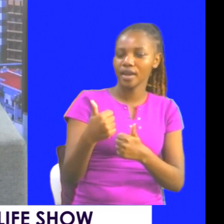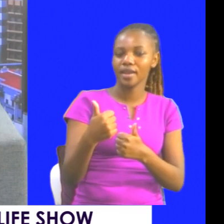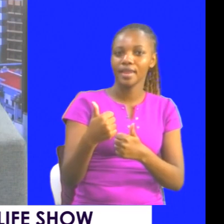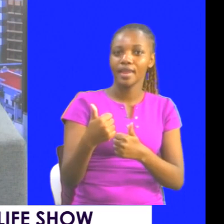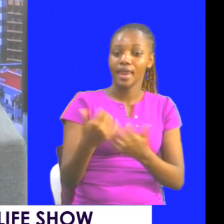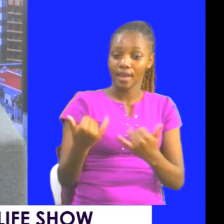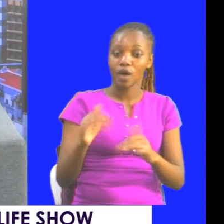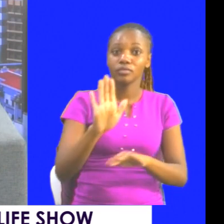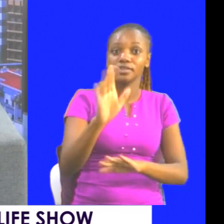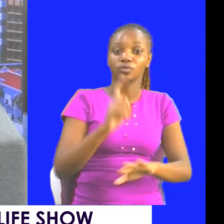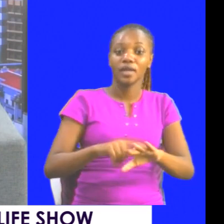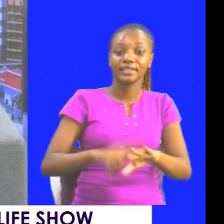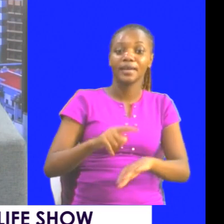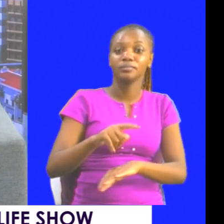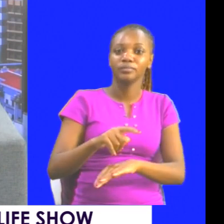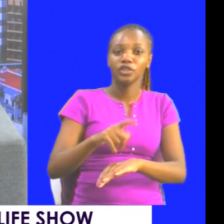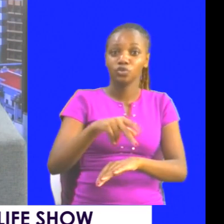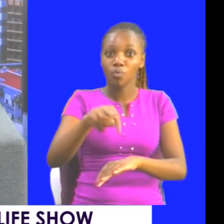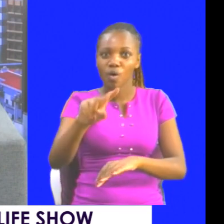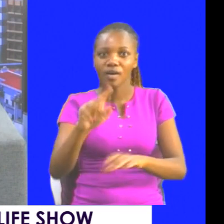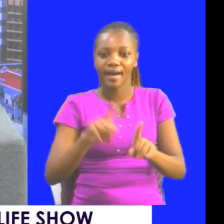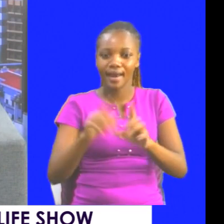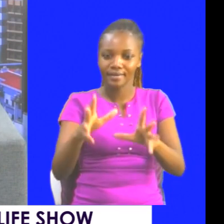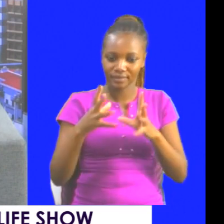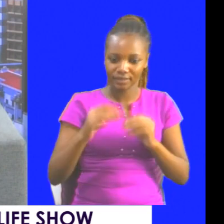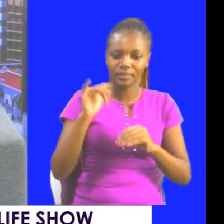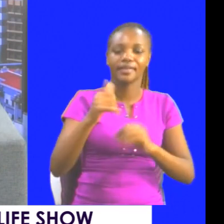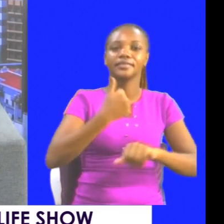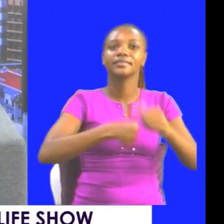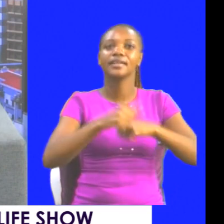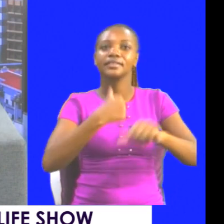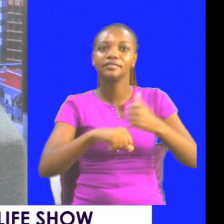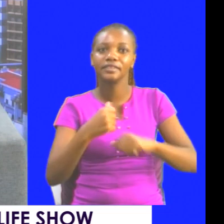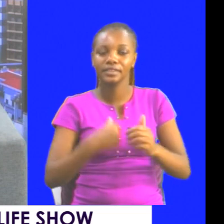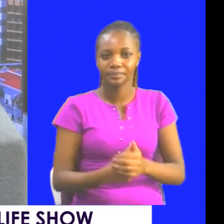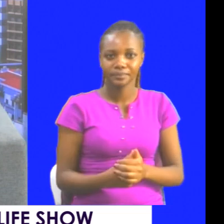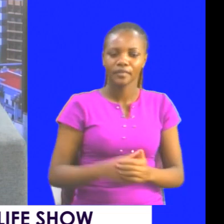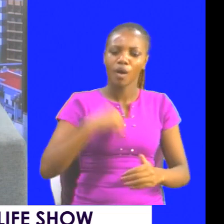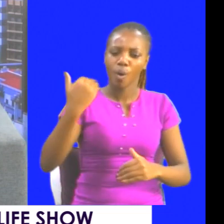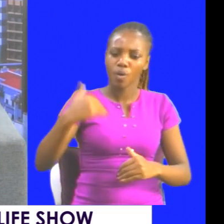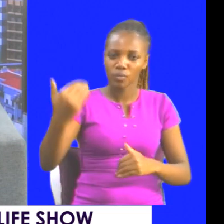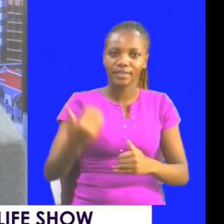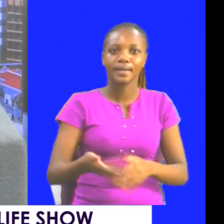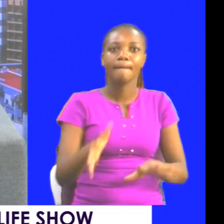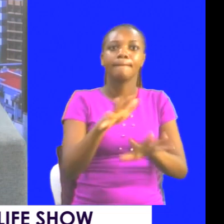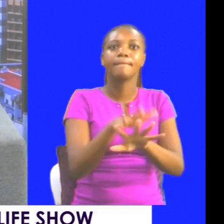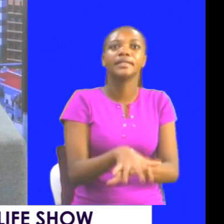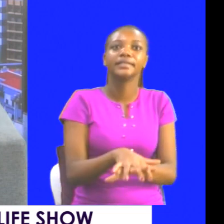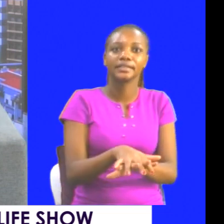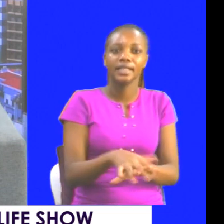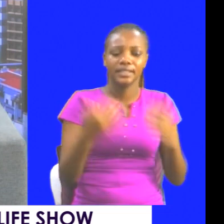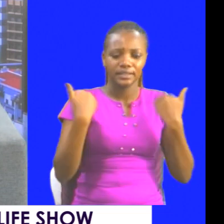is time for you to walk the occasion. It is time for you to look the occasion. I'm not talking